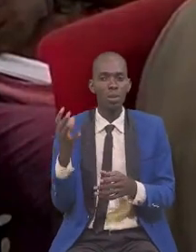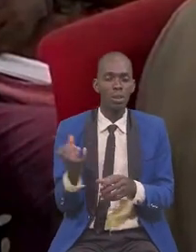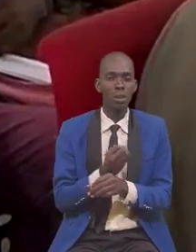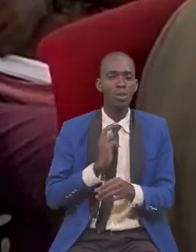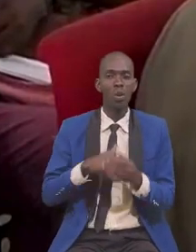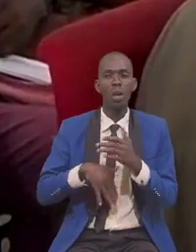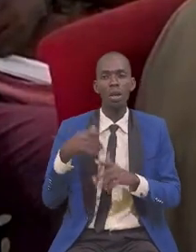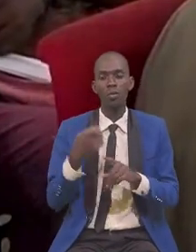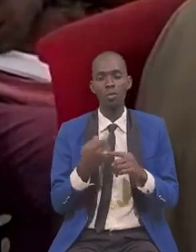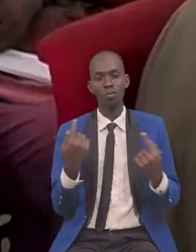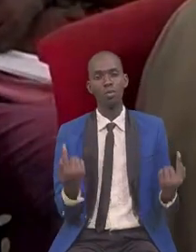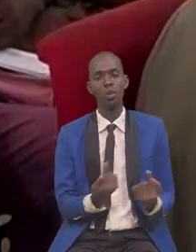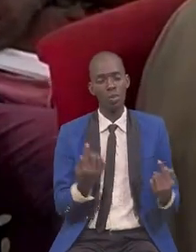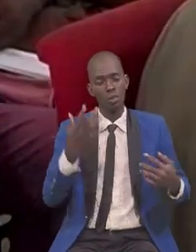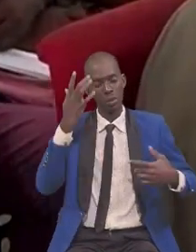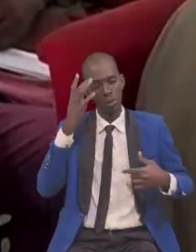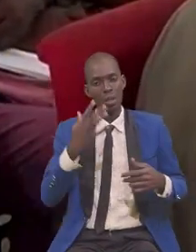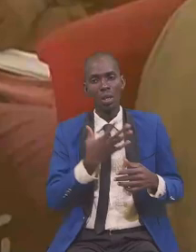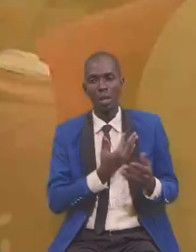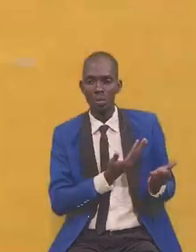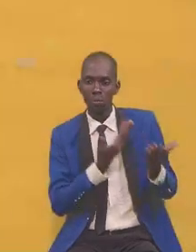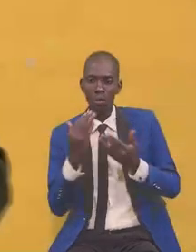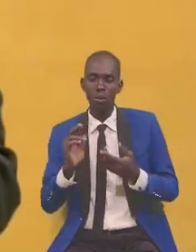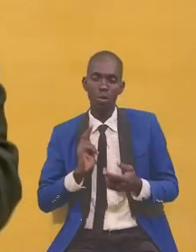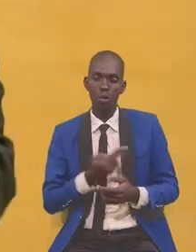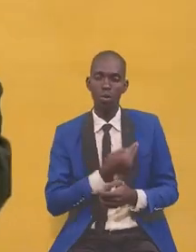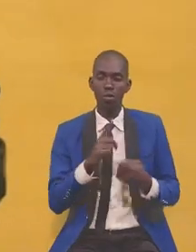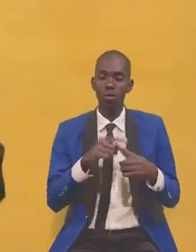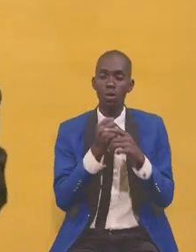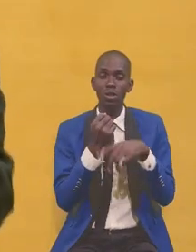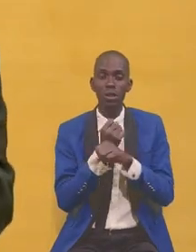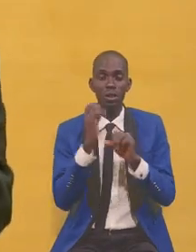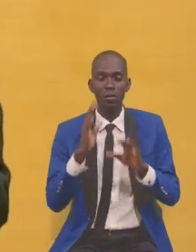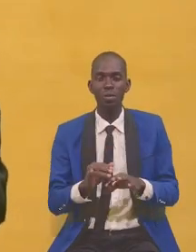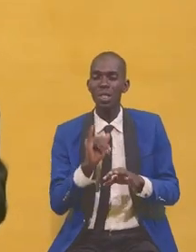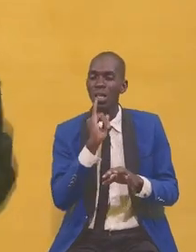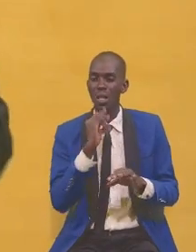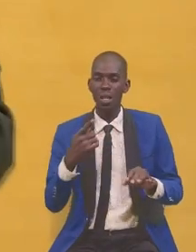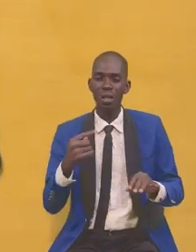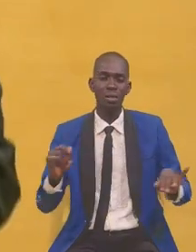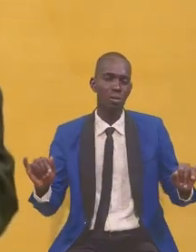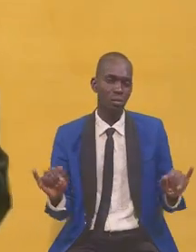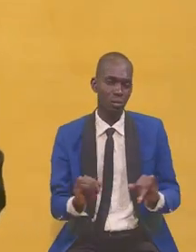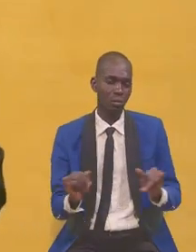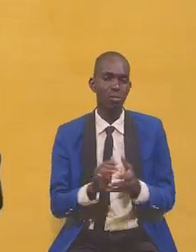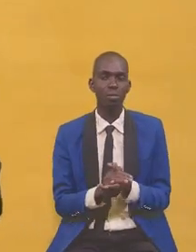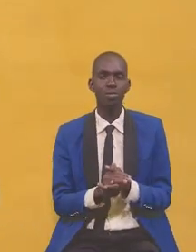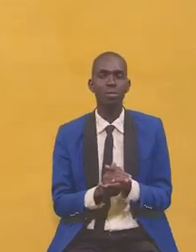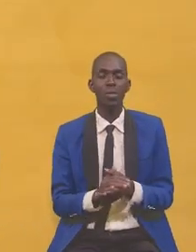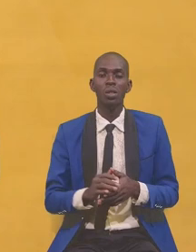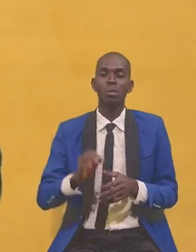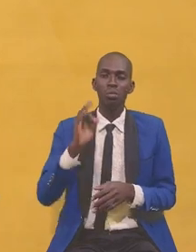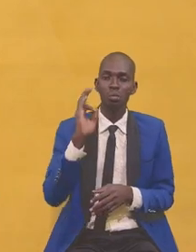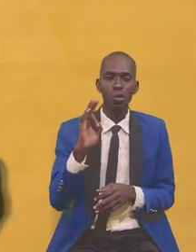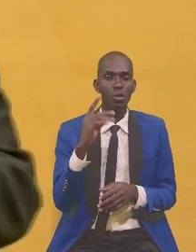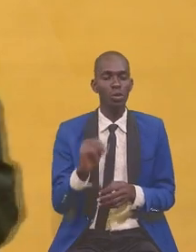the Savior, it has not changed. It says, preach the gospel, the same gospel